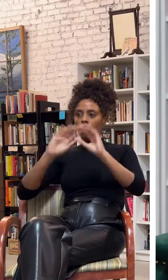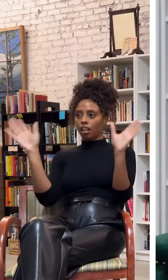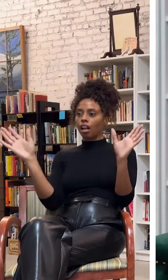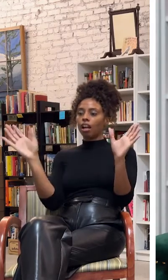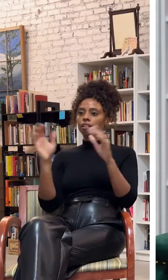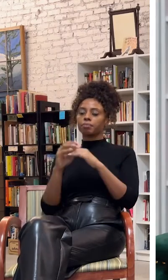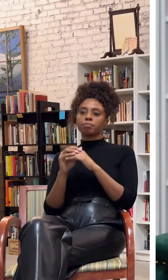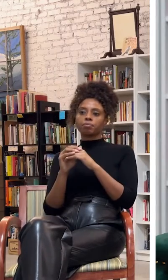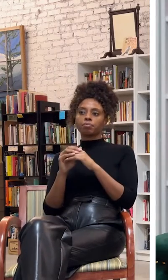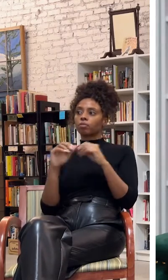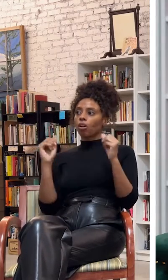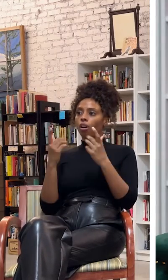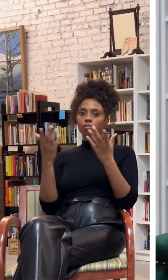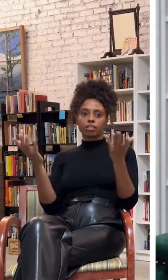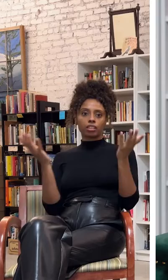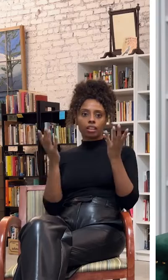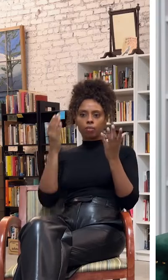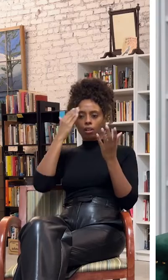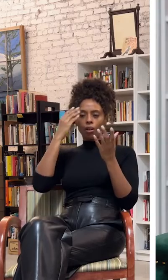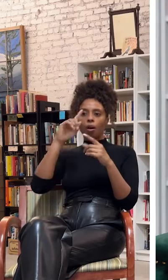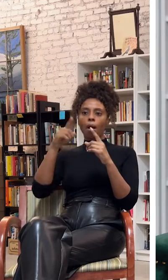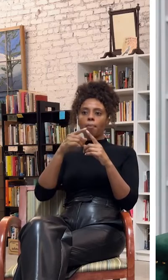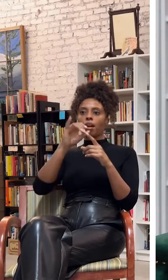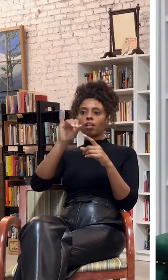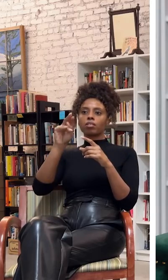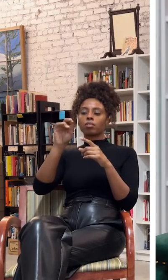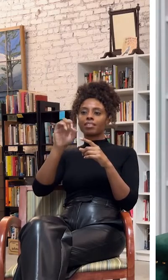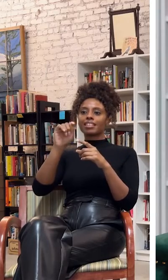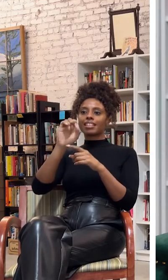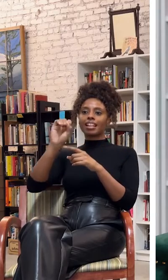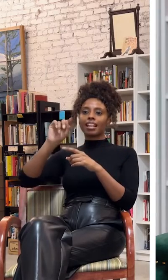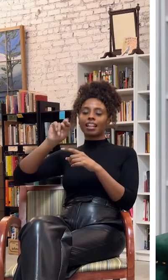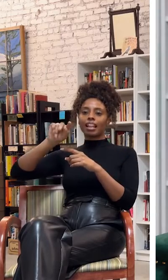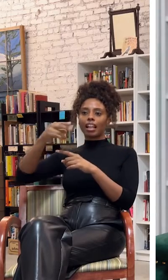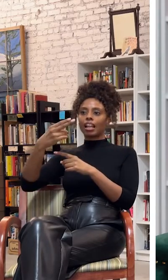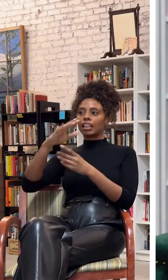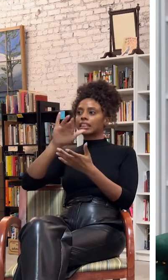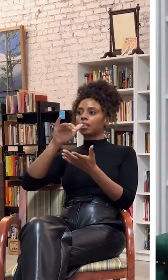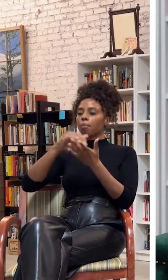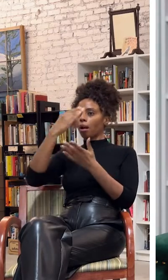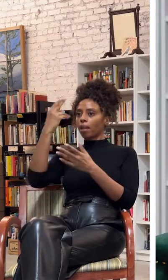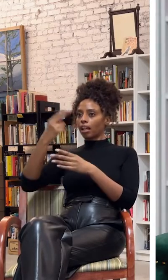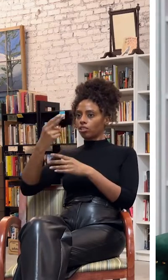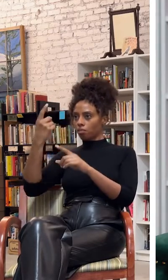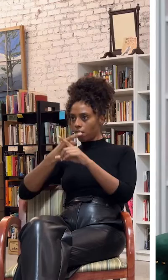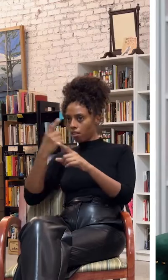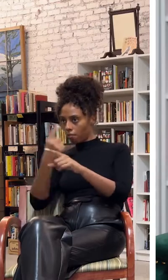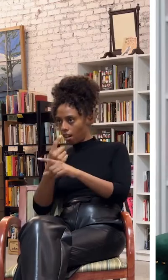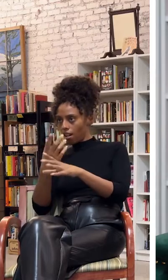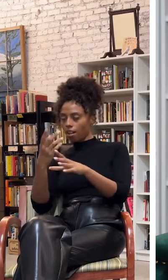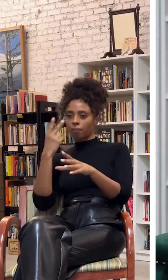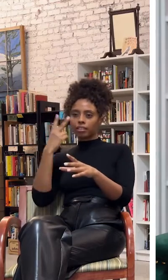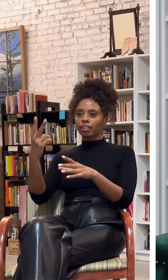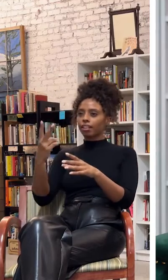we all in this room, we know about Juneteenth. We are in the middle of Black History Month, right? And we'll see all kinds of